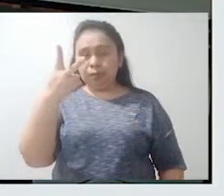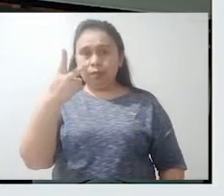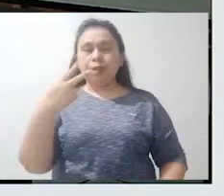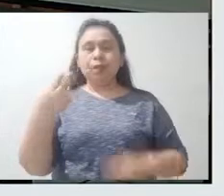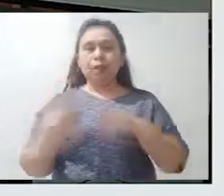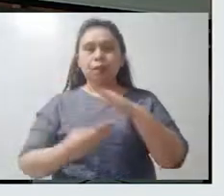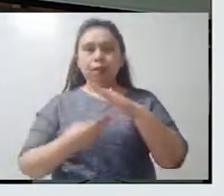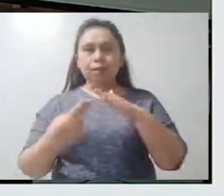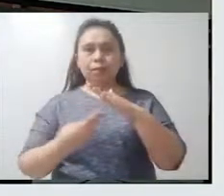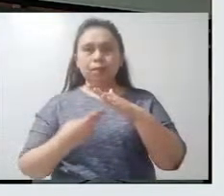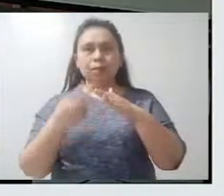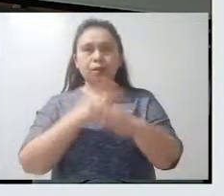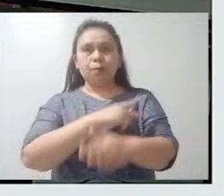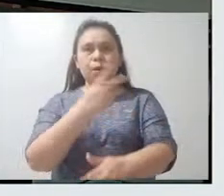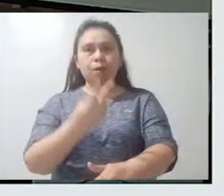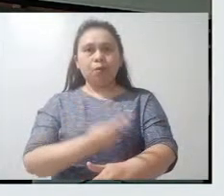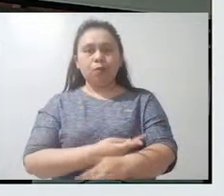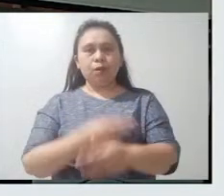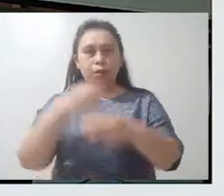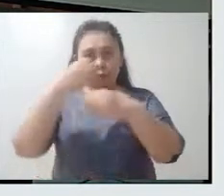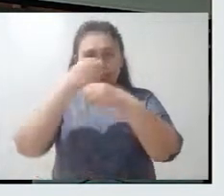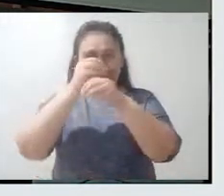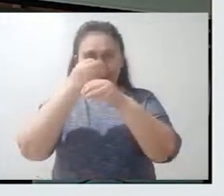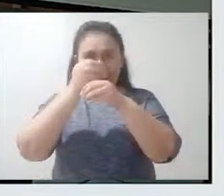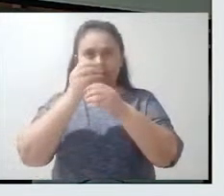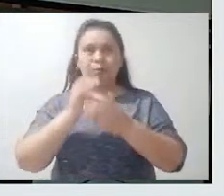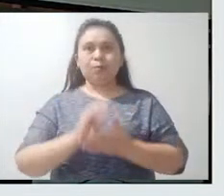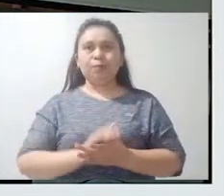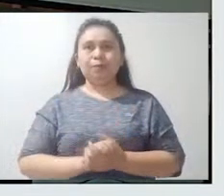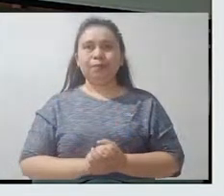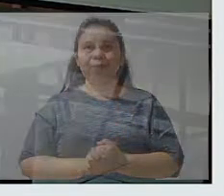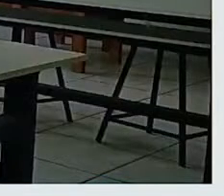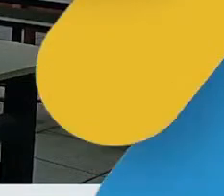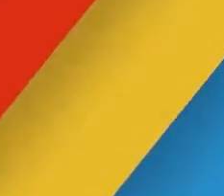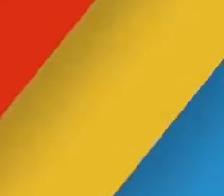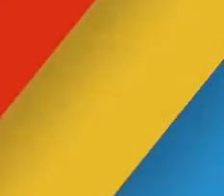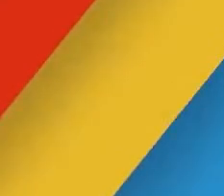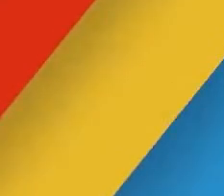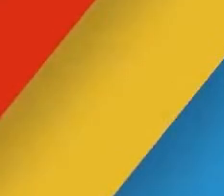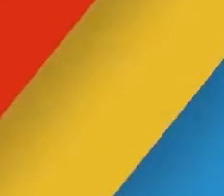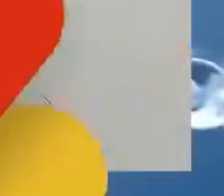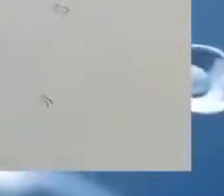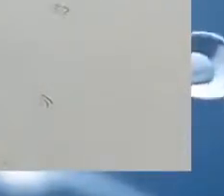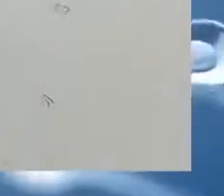magnified under the power and resolution of a microscope.